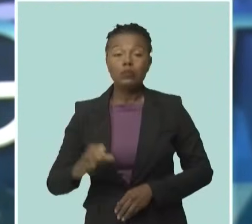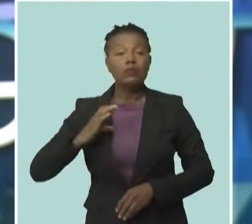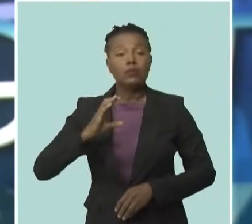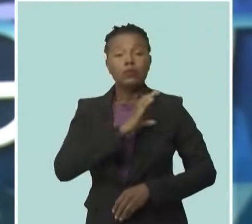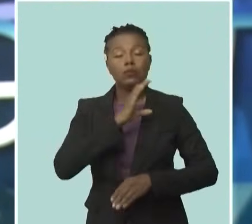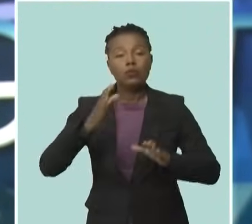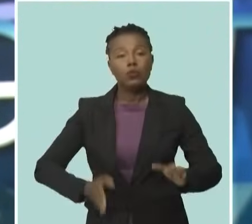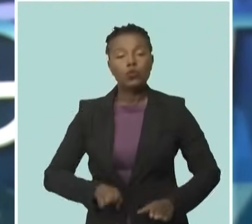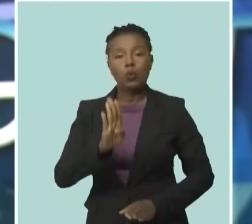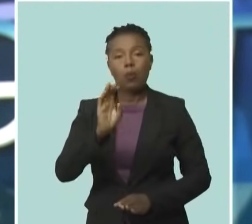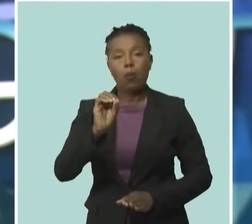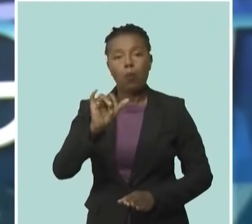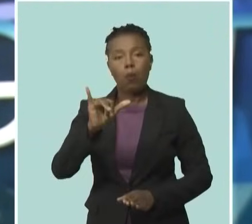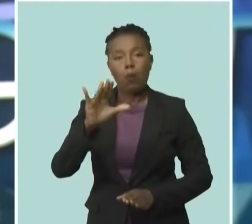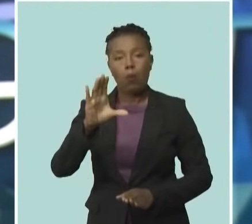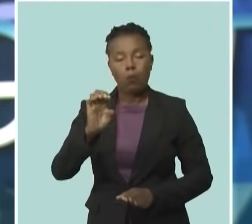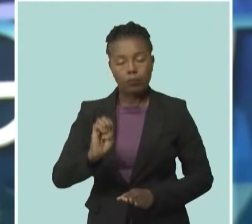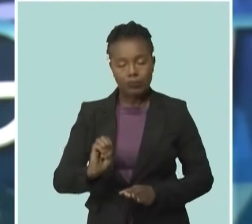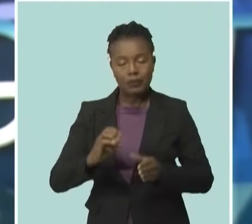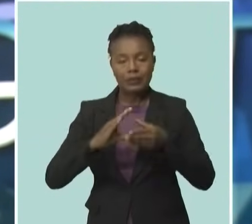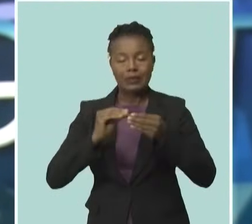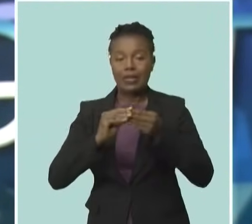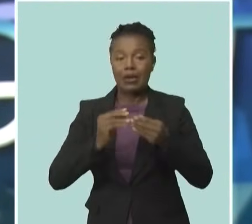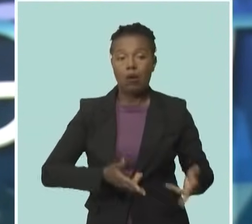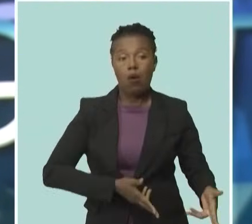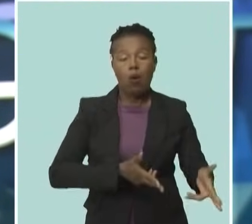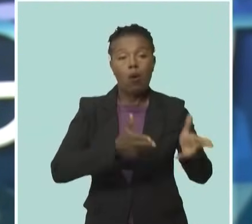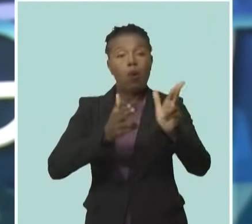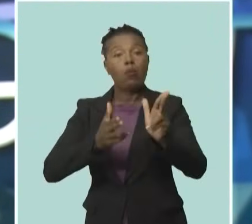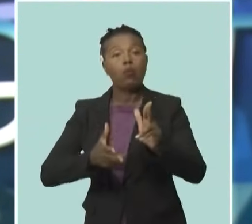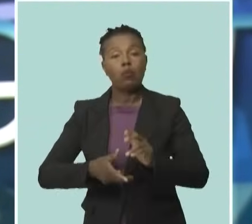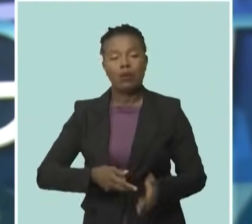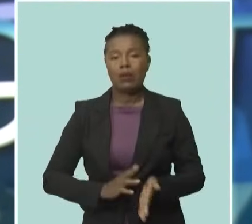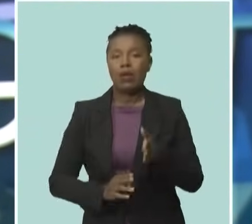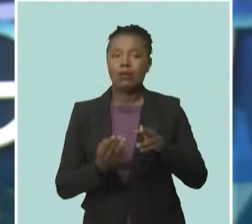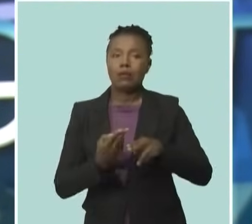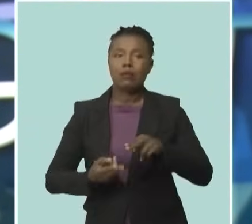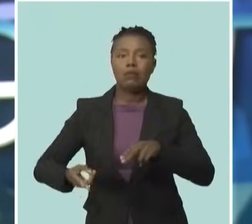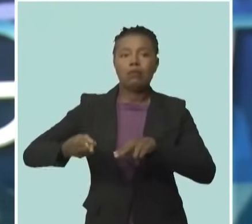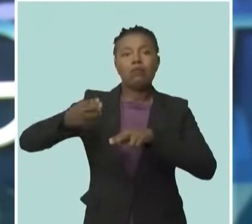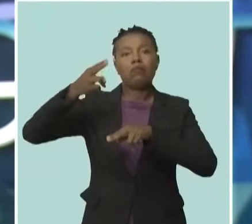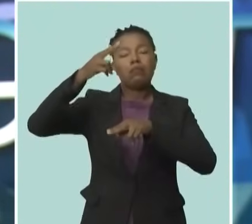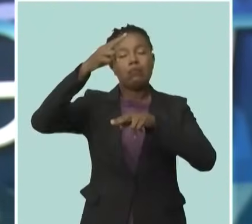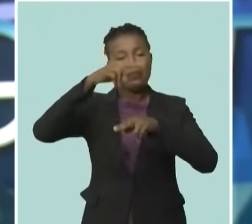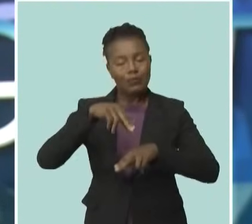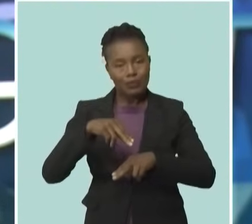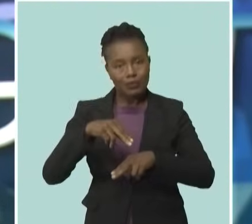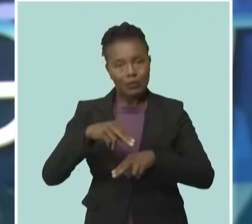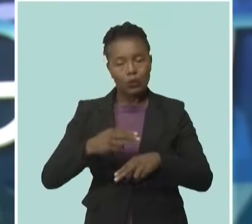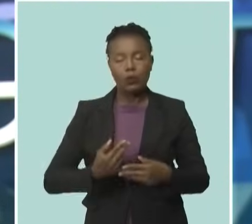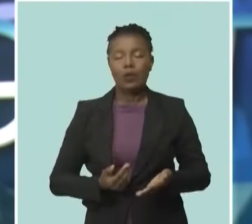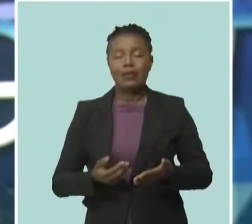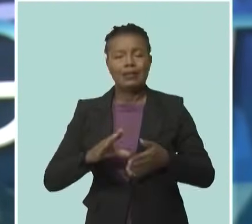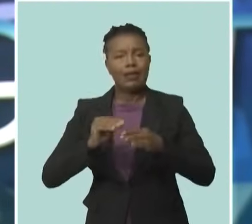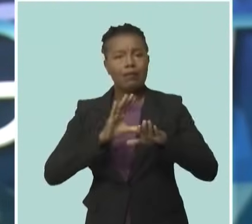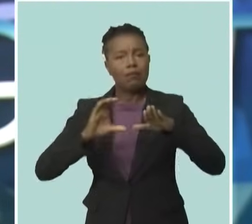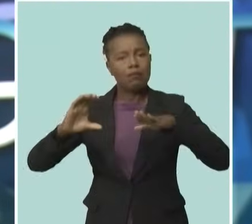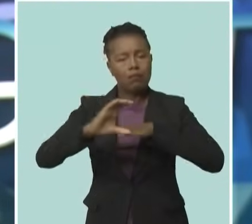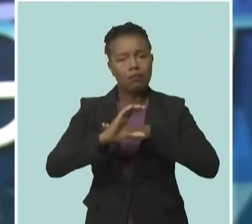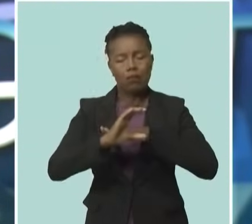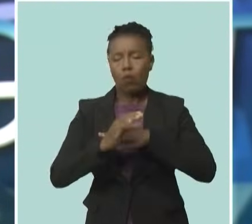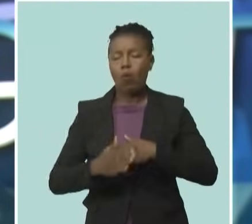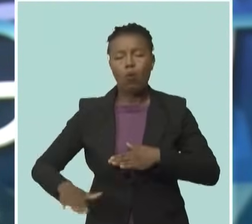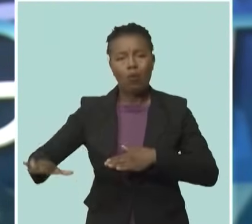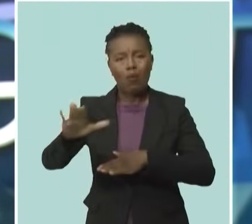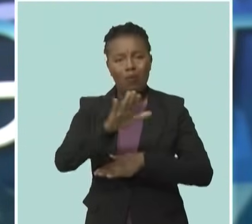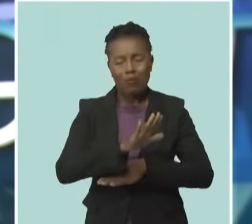there's evidence to suggest that firearm-related crime is on an upward trajectory. He adds that across the Caribbean, the crisis has been